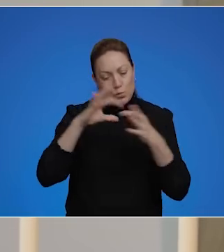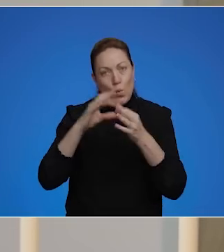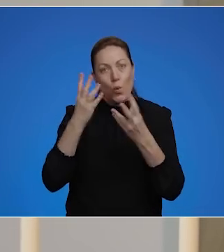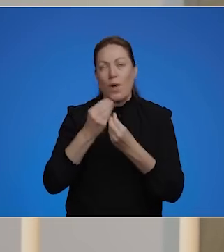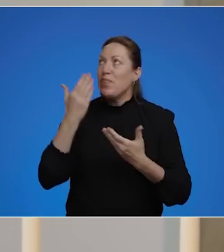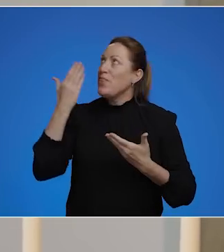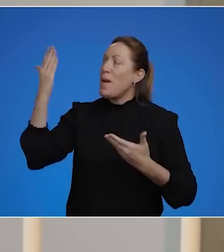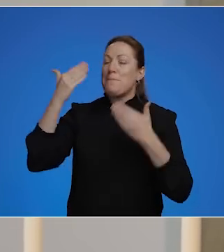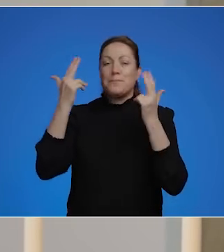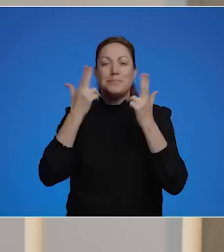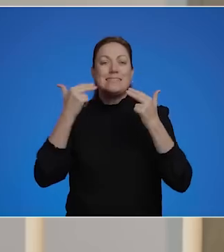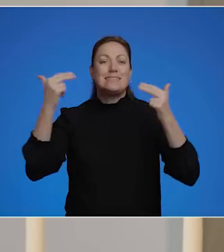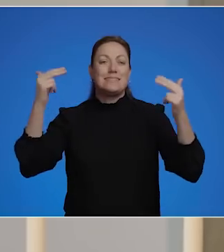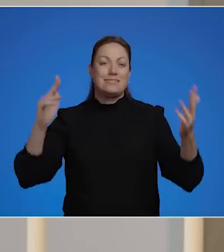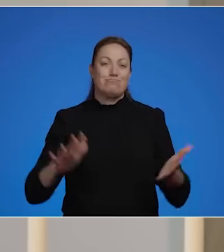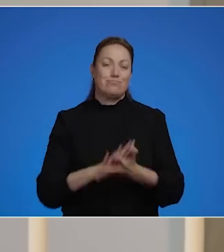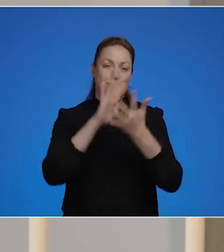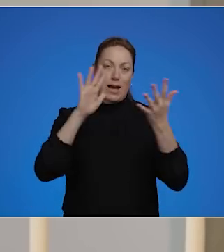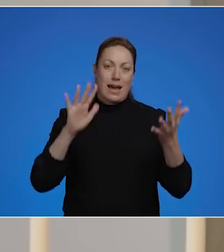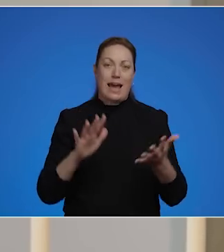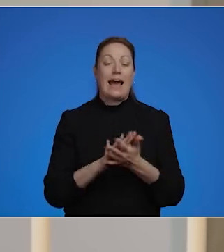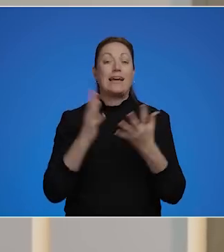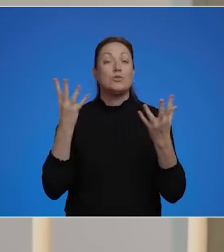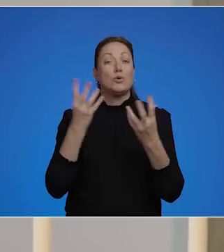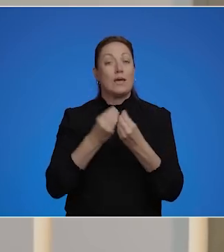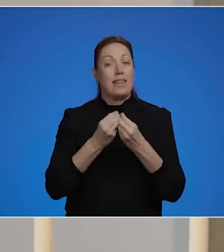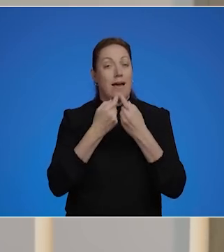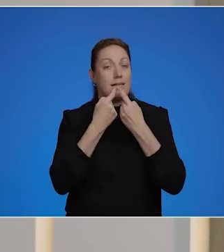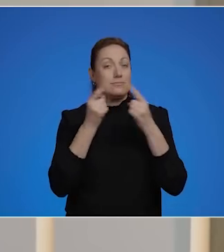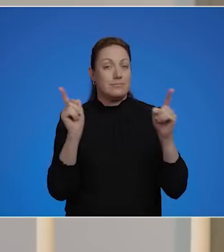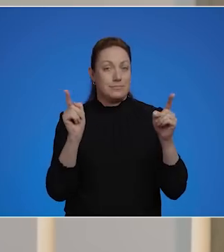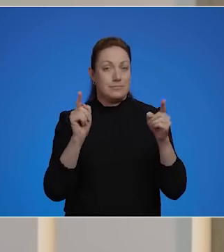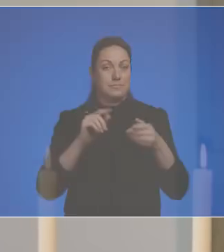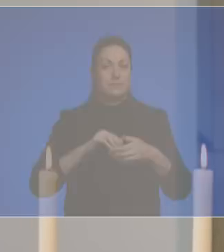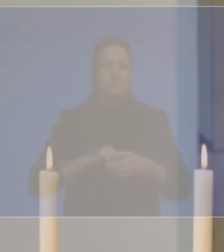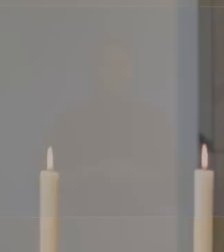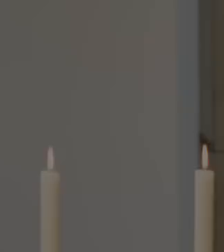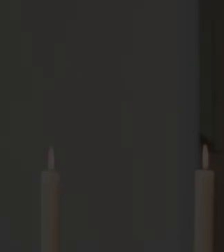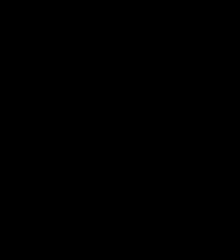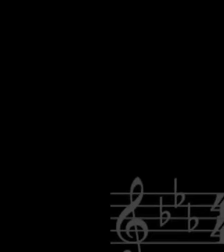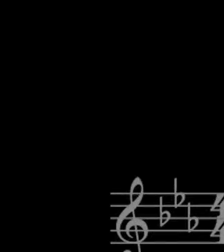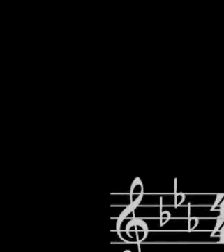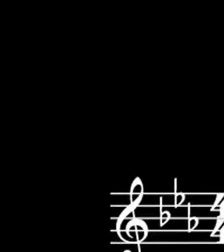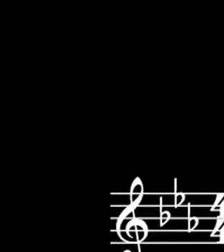join with theirs in one chorus of exultant praise as we acclaim.